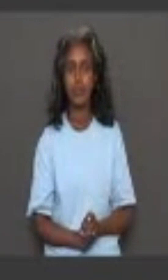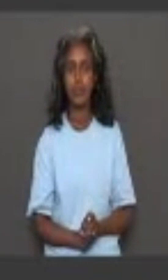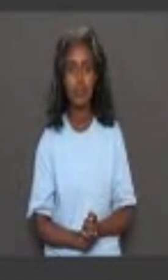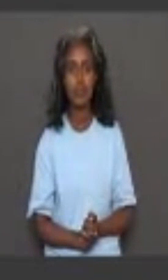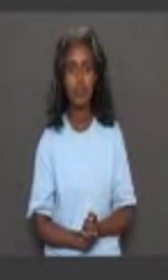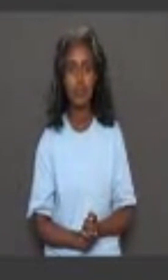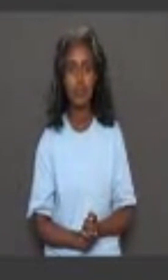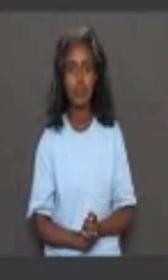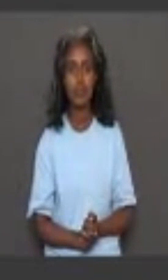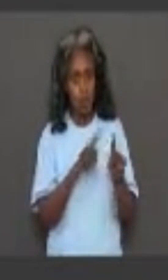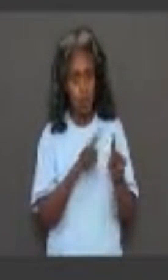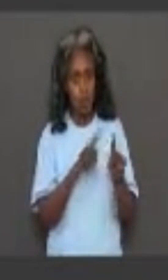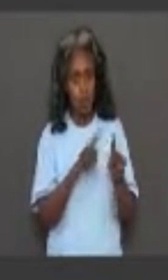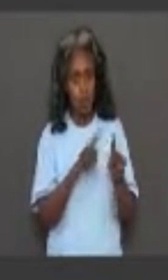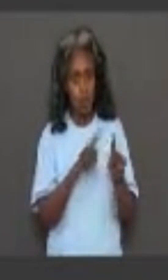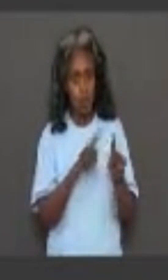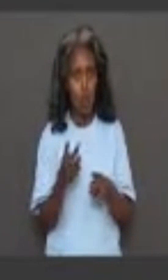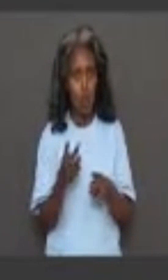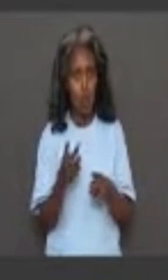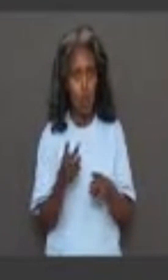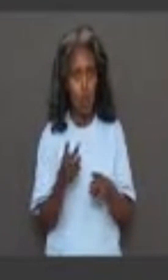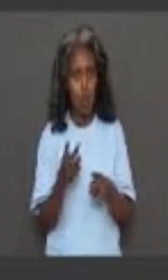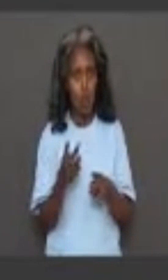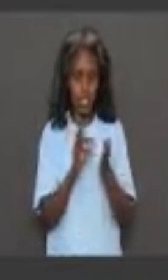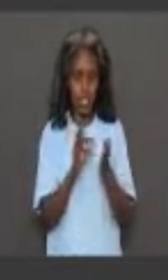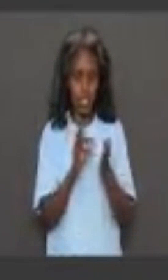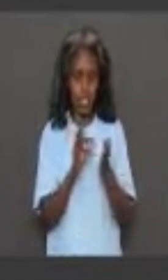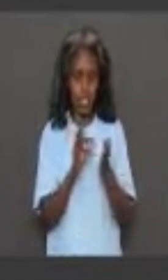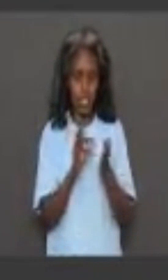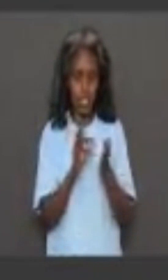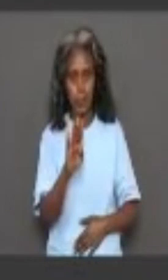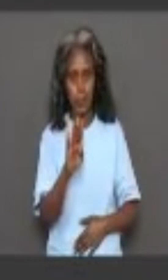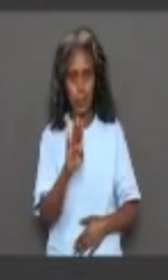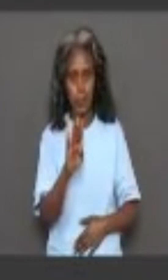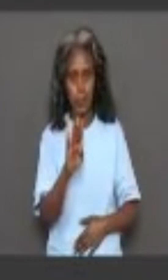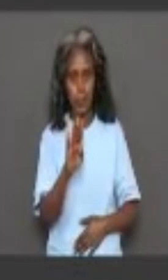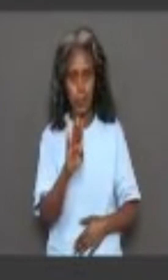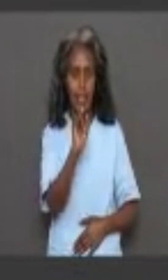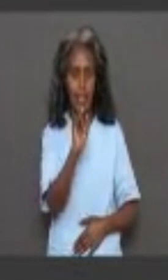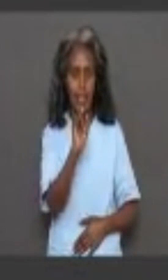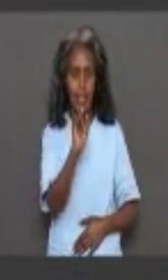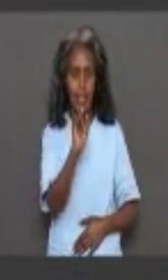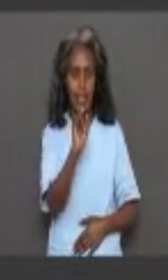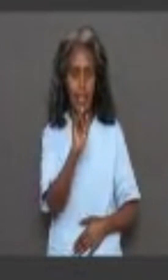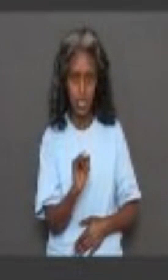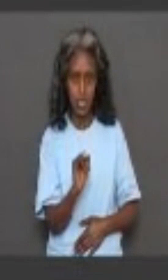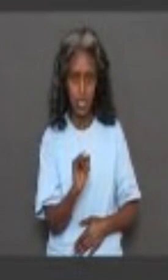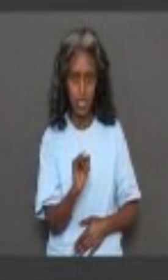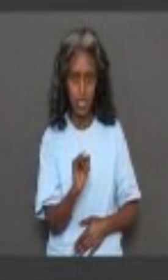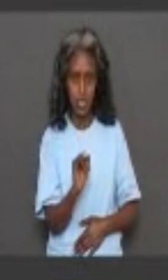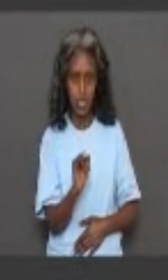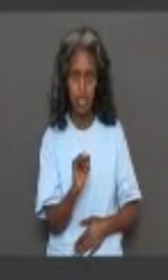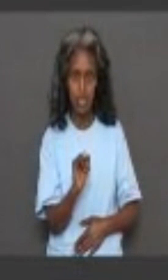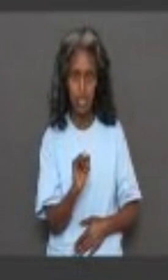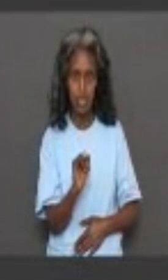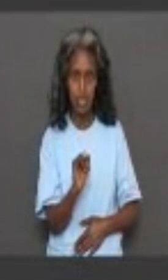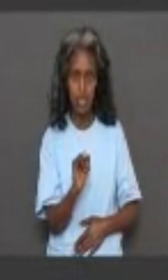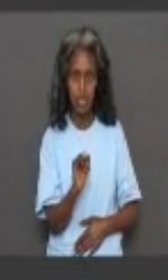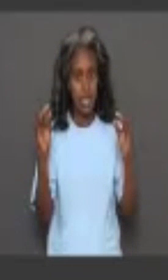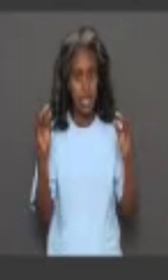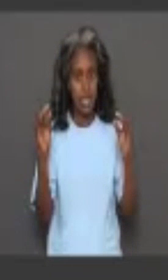Although both of the numbers in B are irrational, their